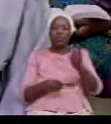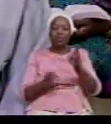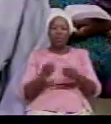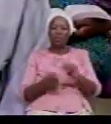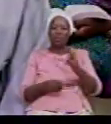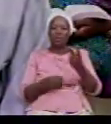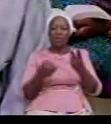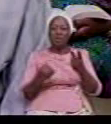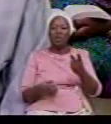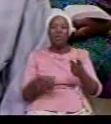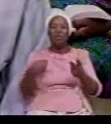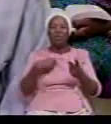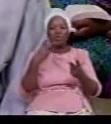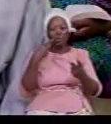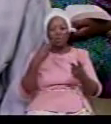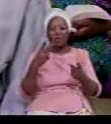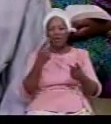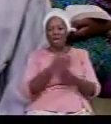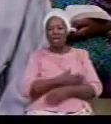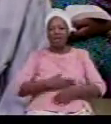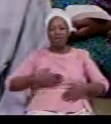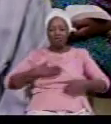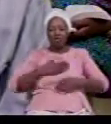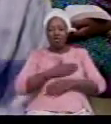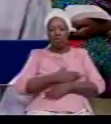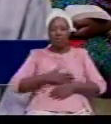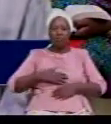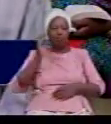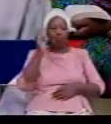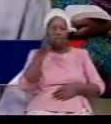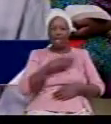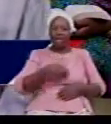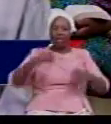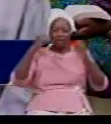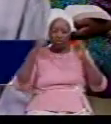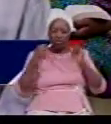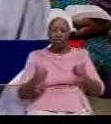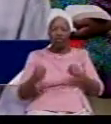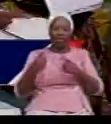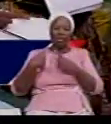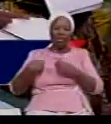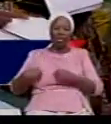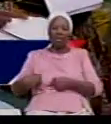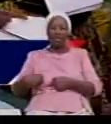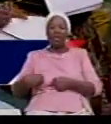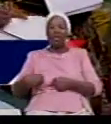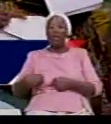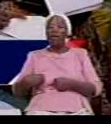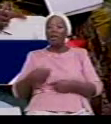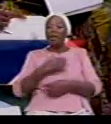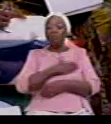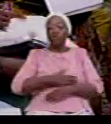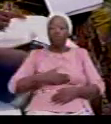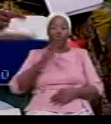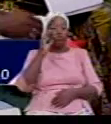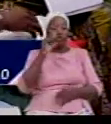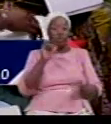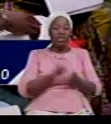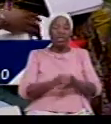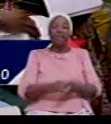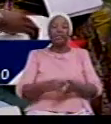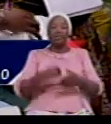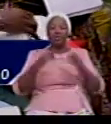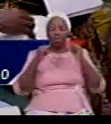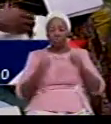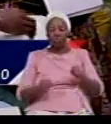two, we're looking at enjoyable fruits that strengthen heart. In Deuteronomy chapter 11, reading from verse